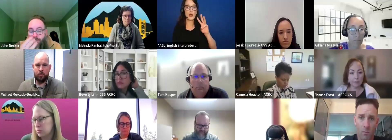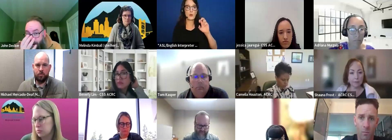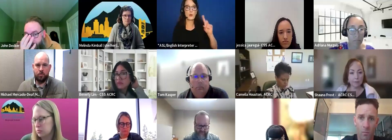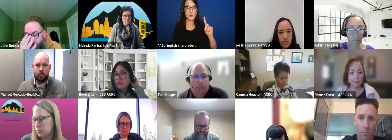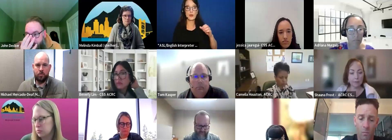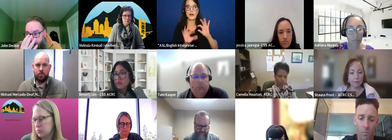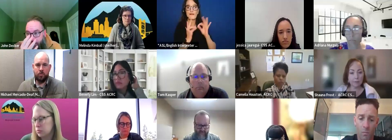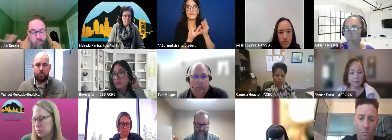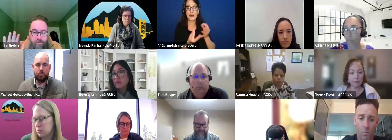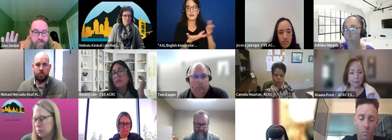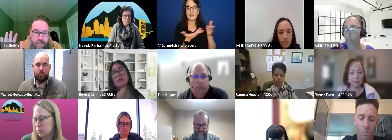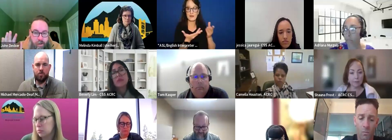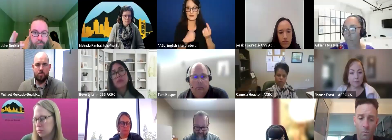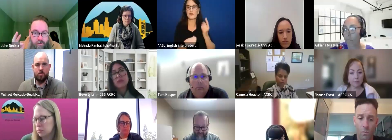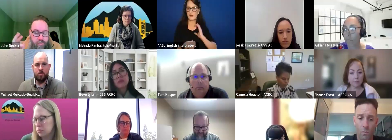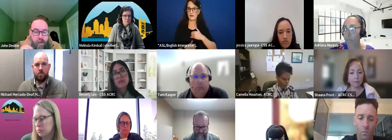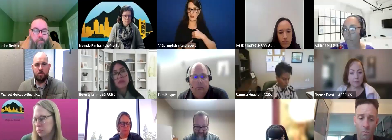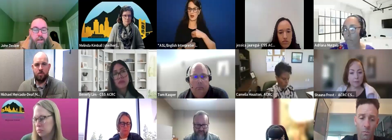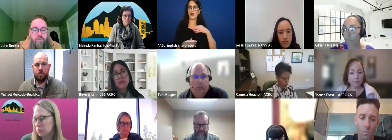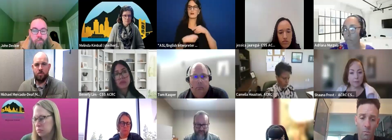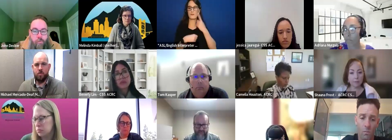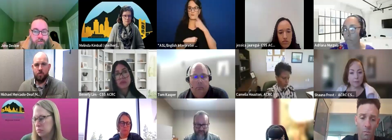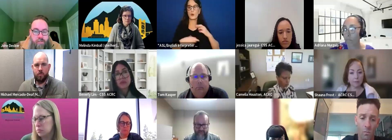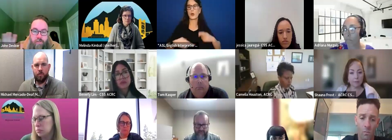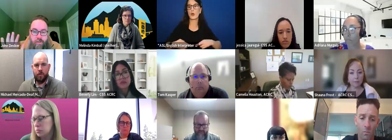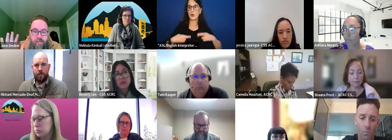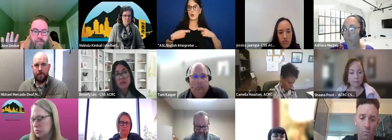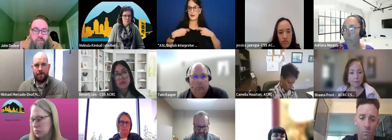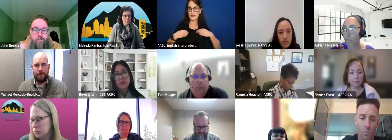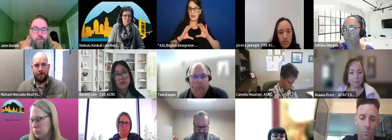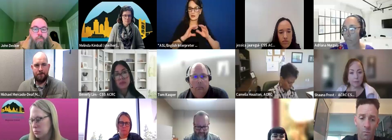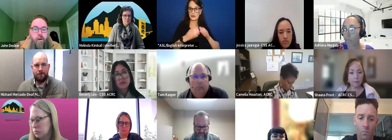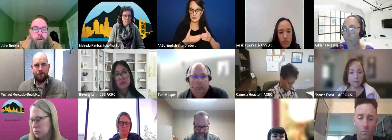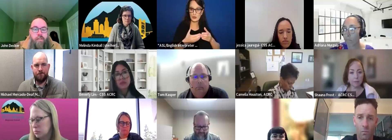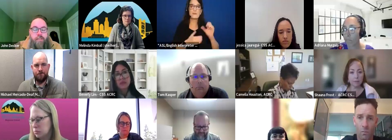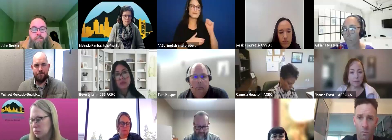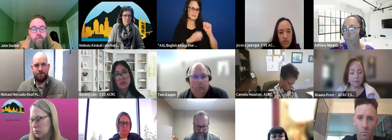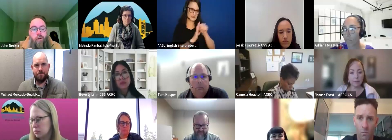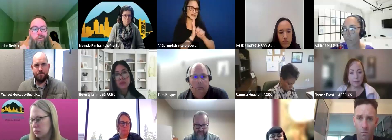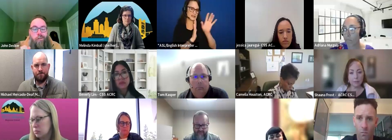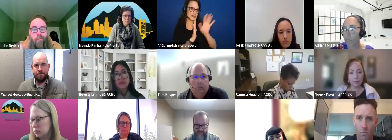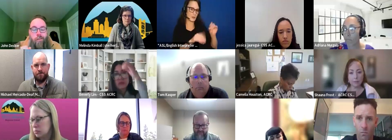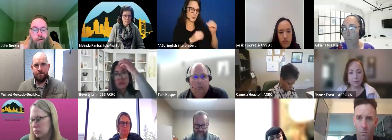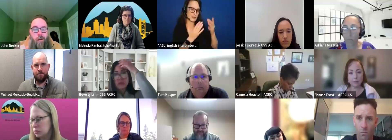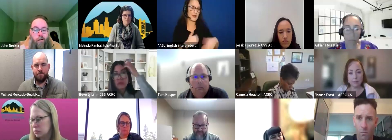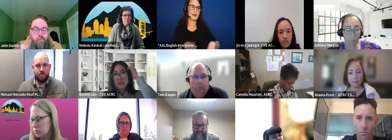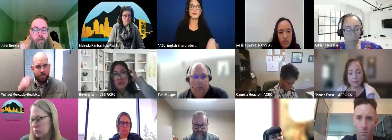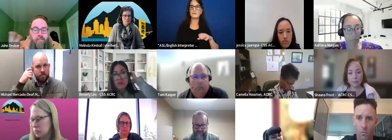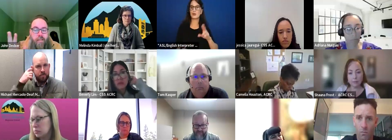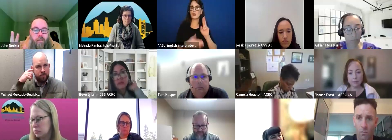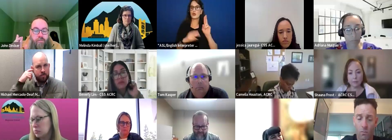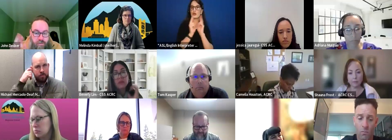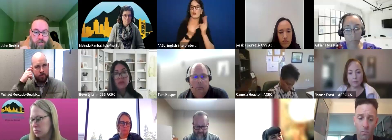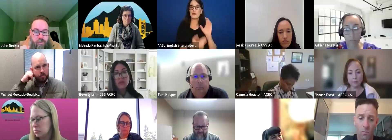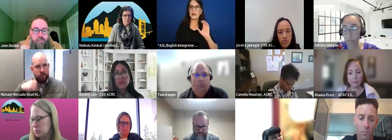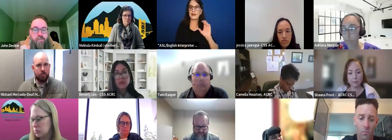residential group, but they're also a statewide service provider. United Cerebral Palsy is on the transportation group. The Desert Arc down